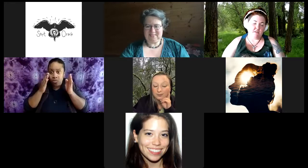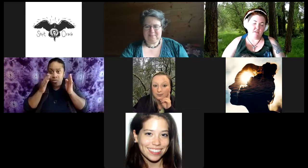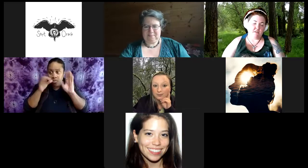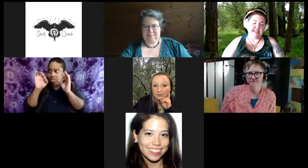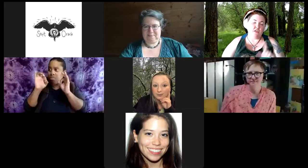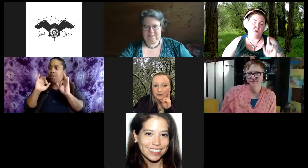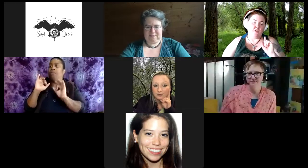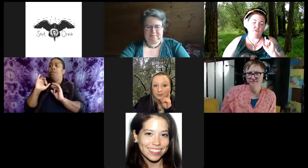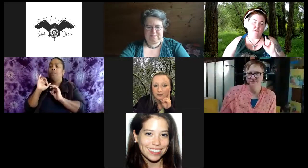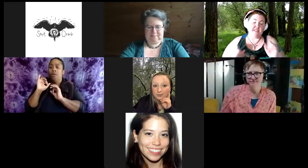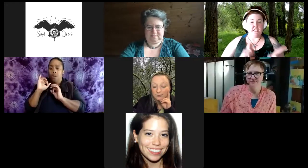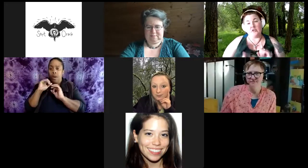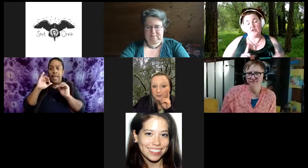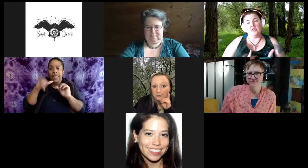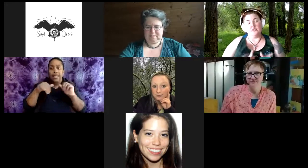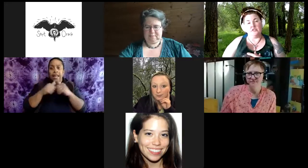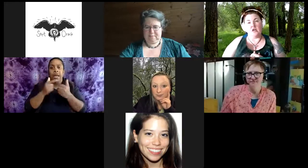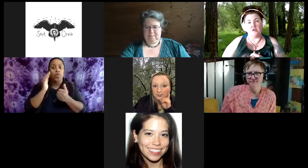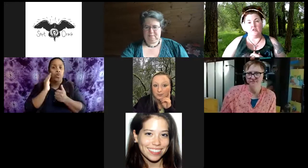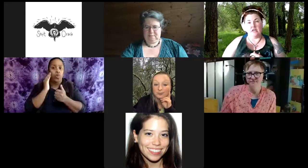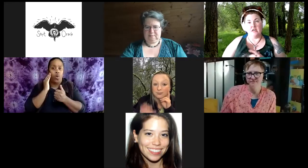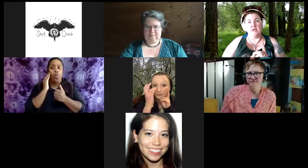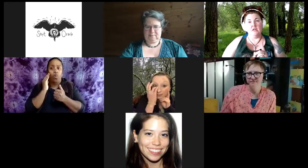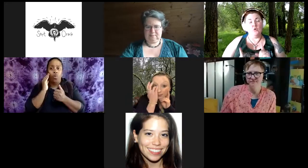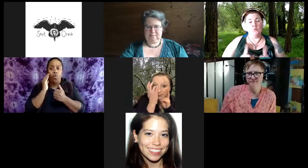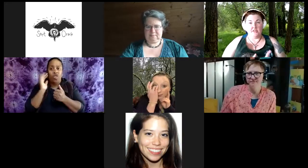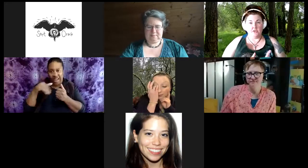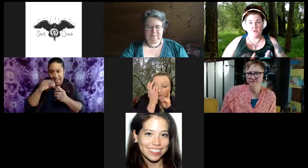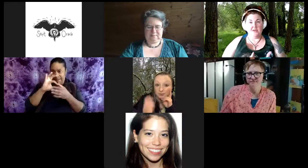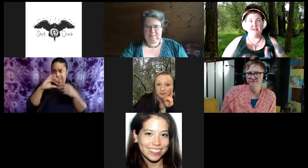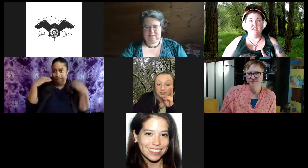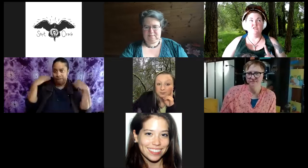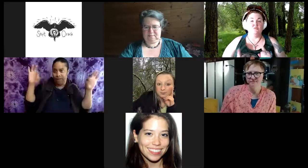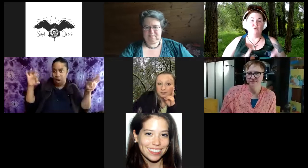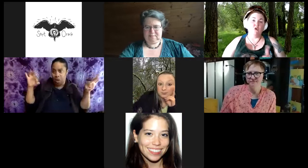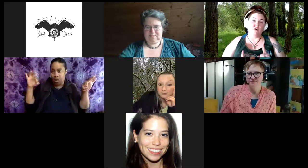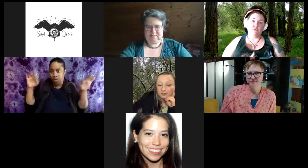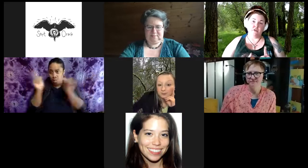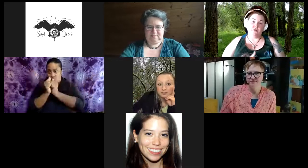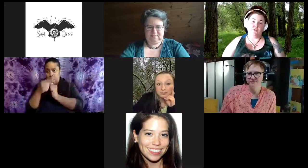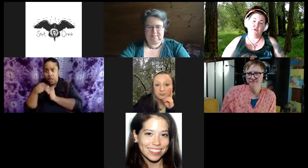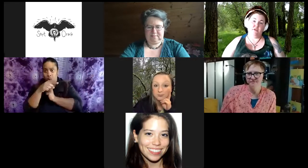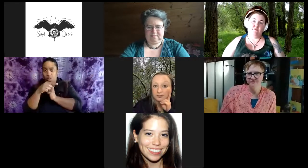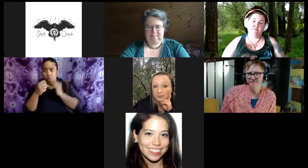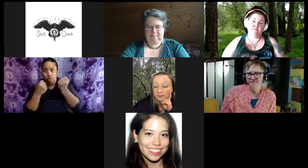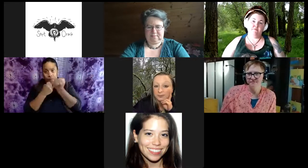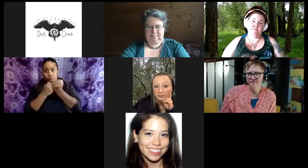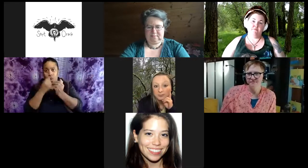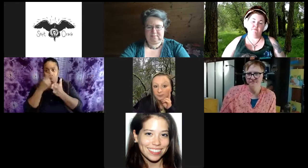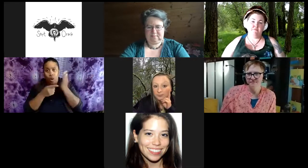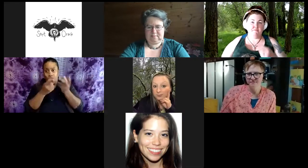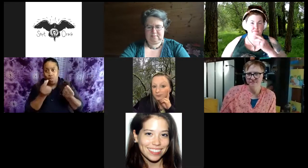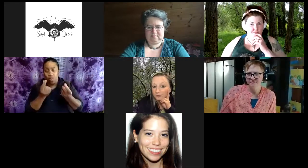And that's how you know that's how you're going to know that they are there with you and in support of what you're doing.